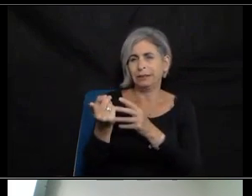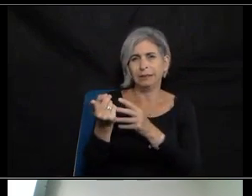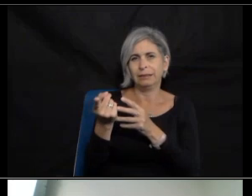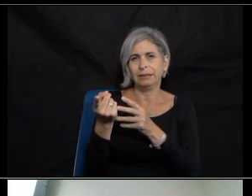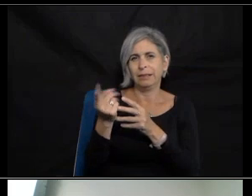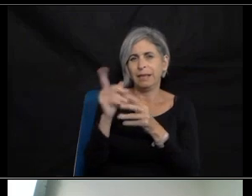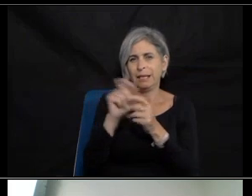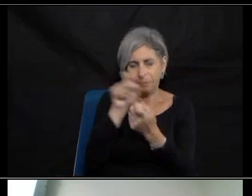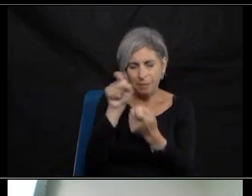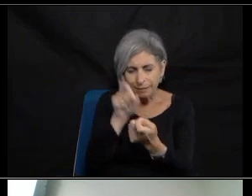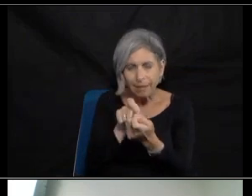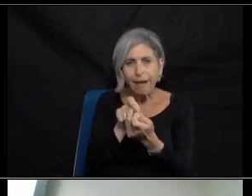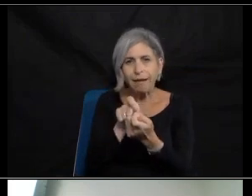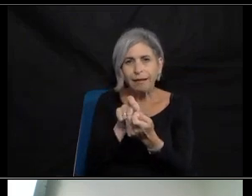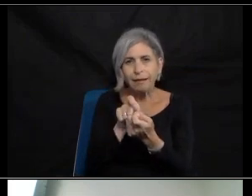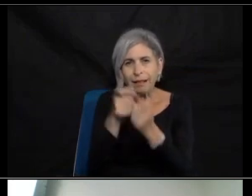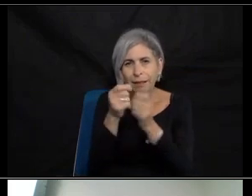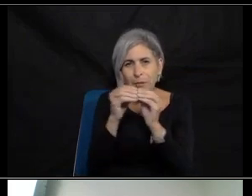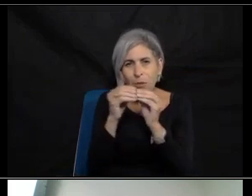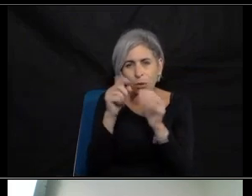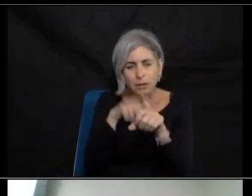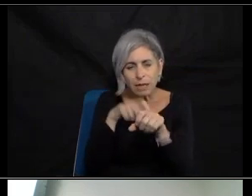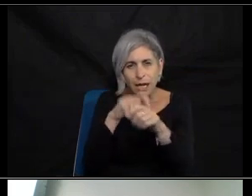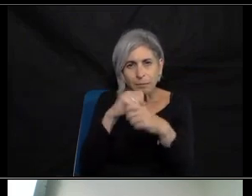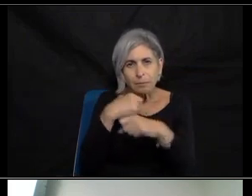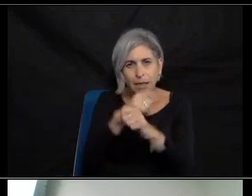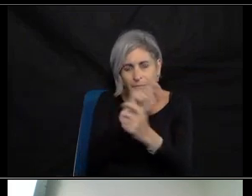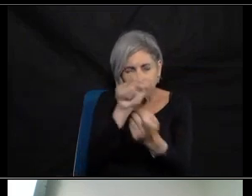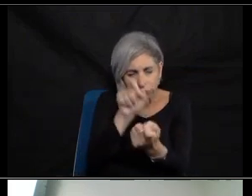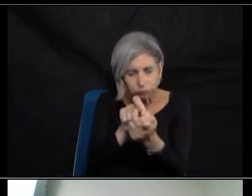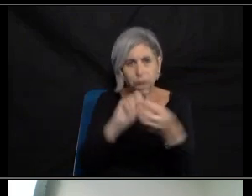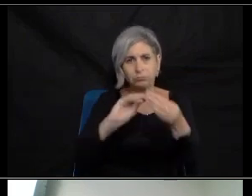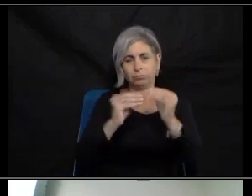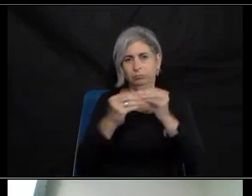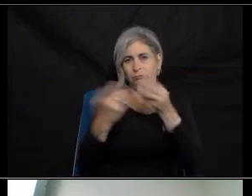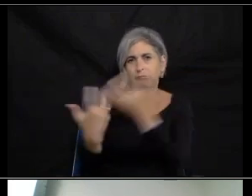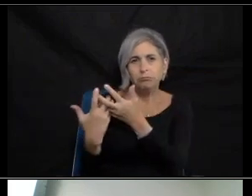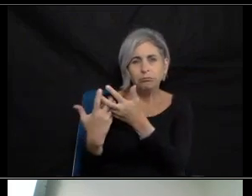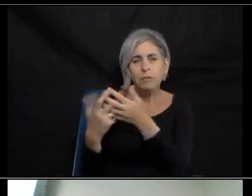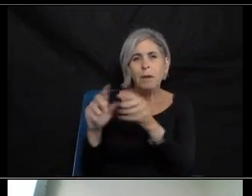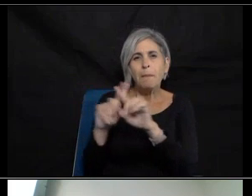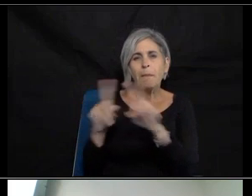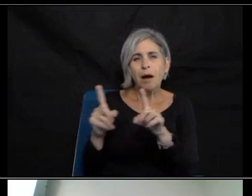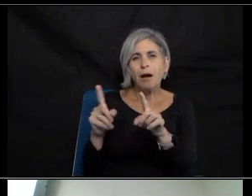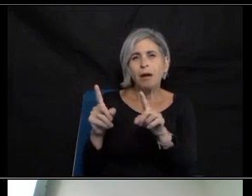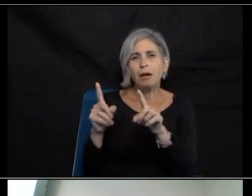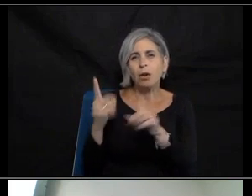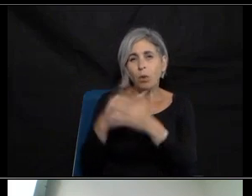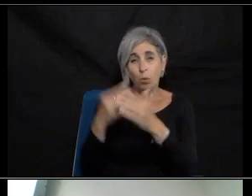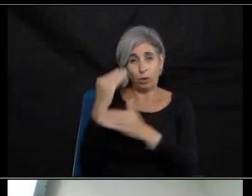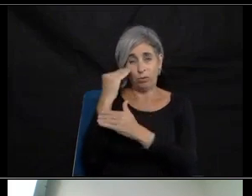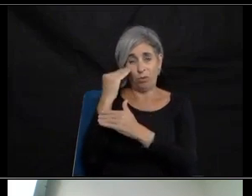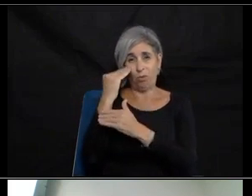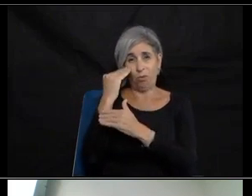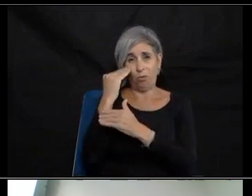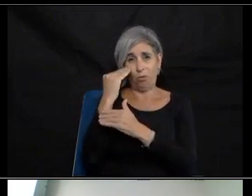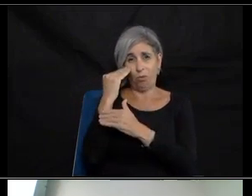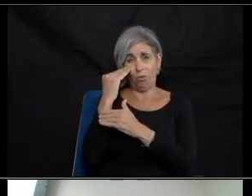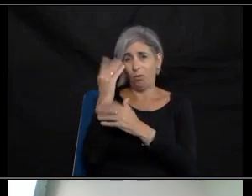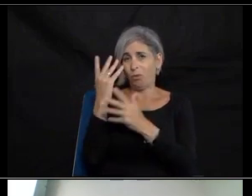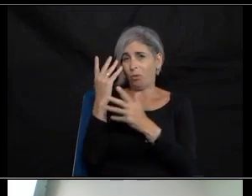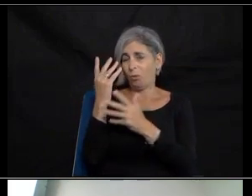to be exact, and we need a little more time to make those numbers exact. But we've apportioned what we know would be the TIF